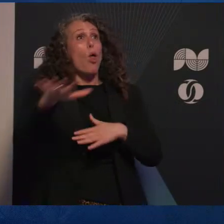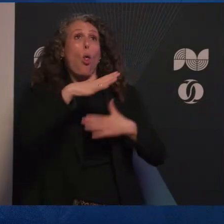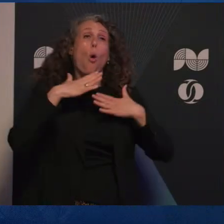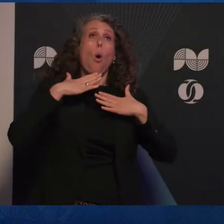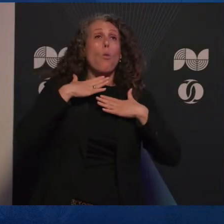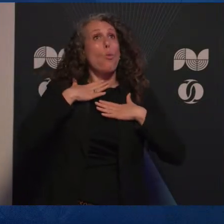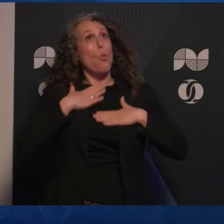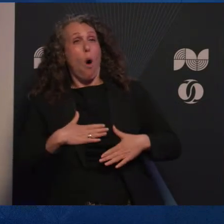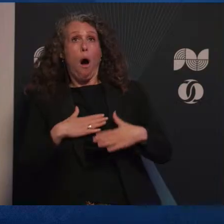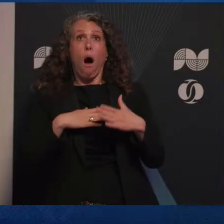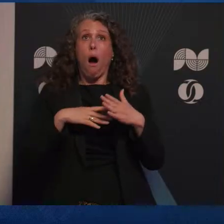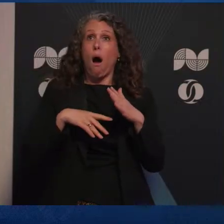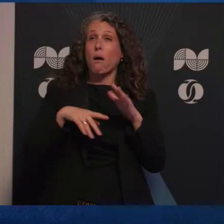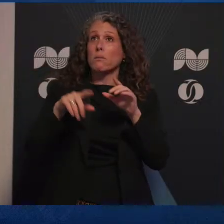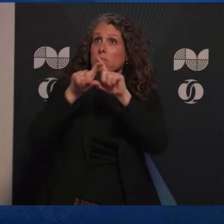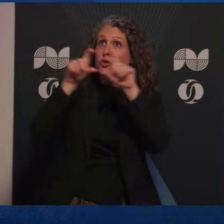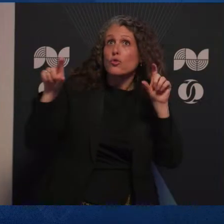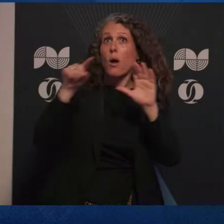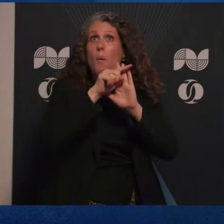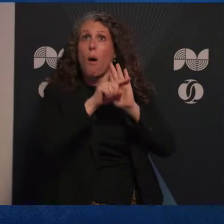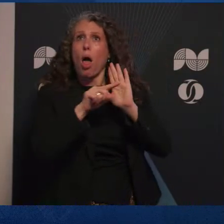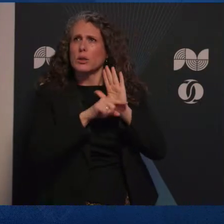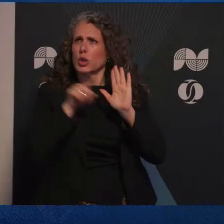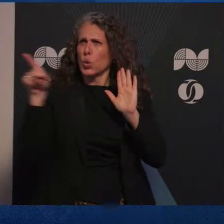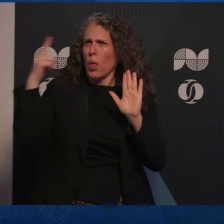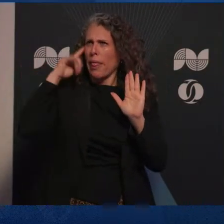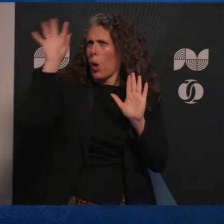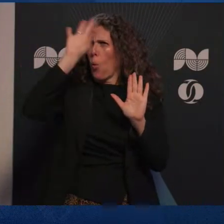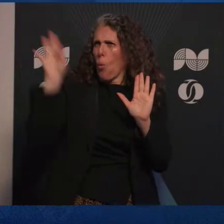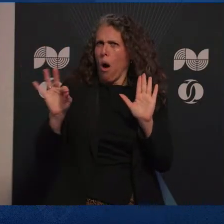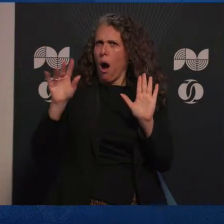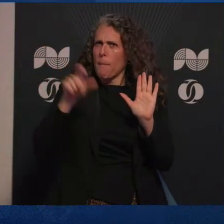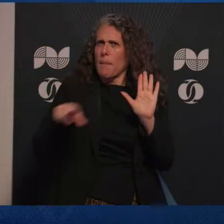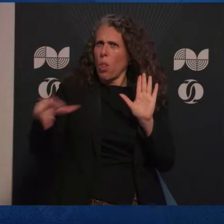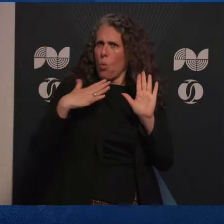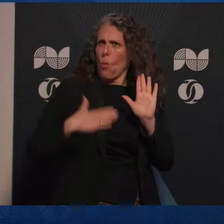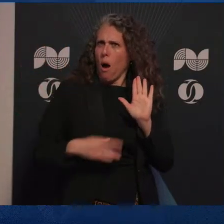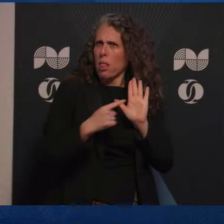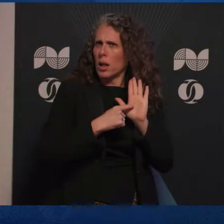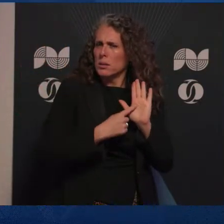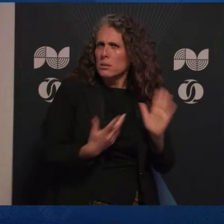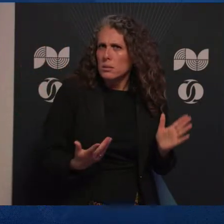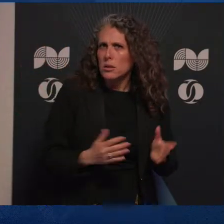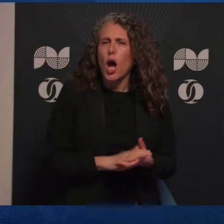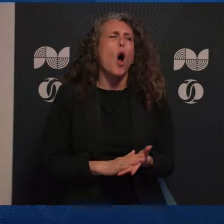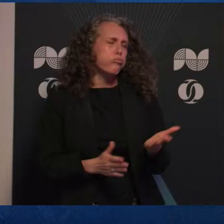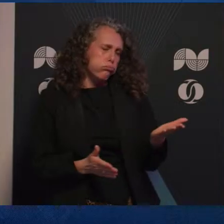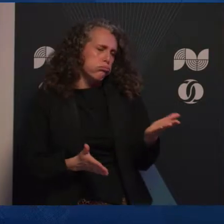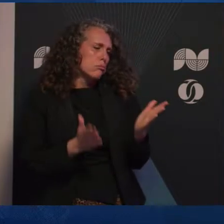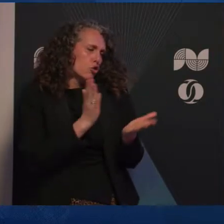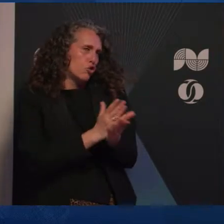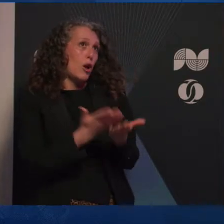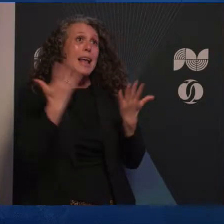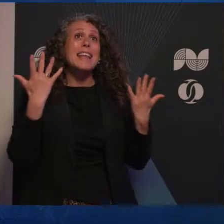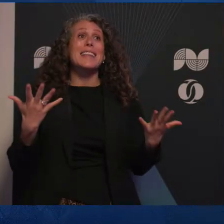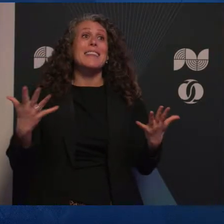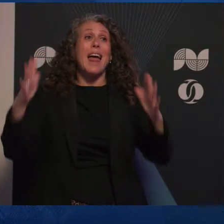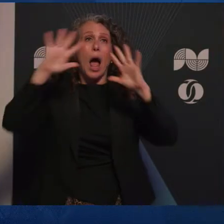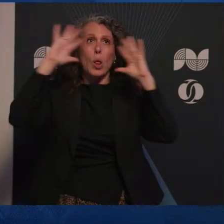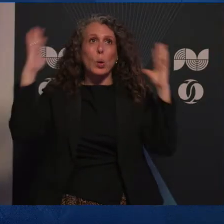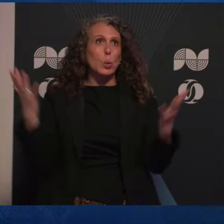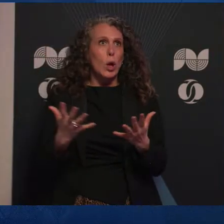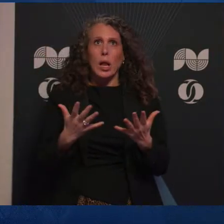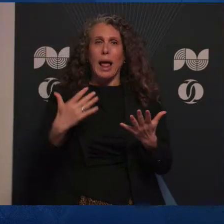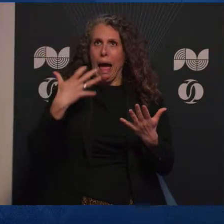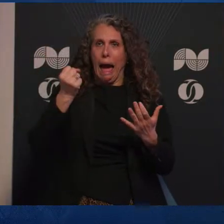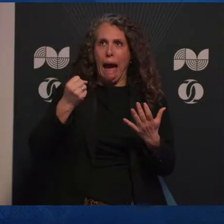it's made such a strong comeback? Absolutely, there are more reasons. So first, there are new challenges. We want to speed up green